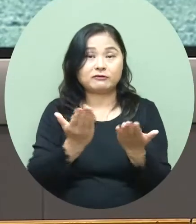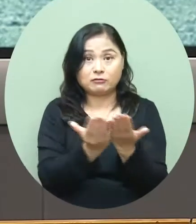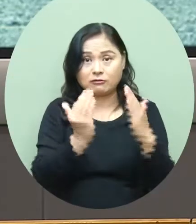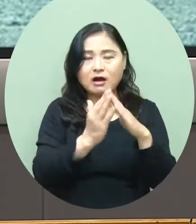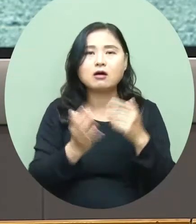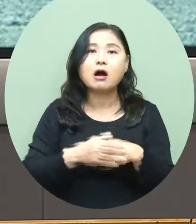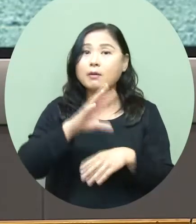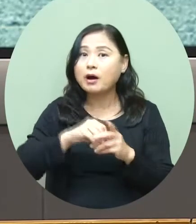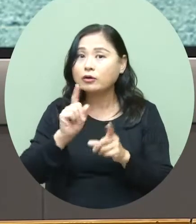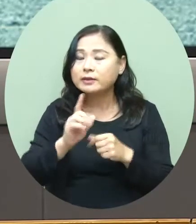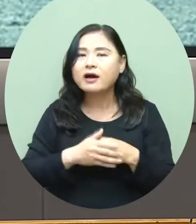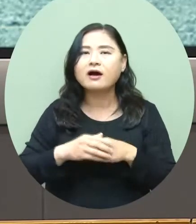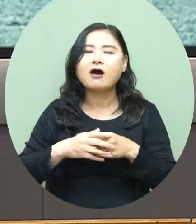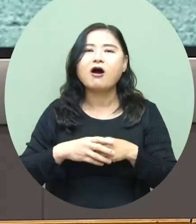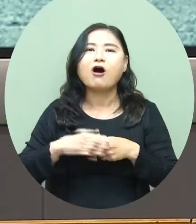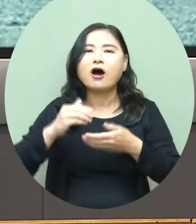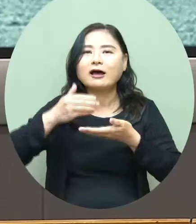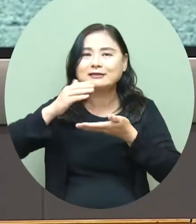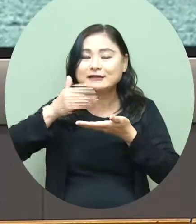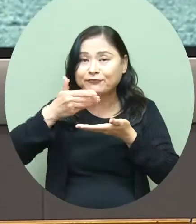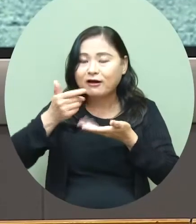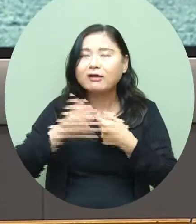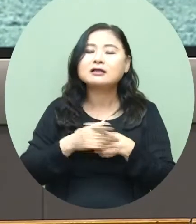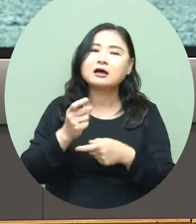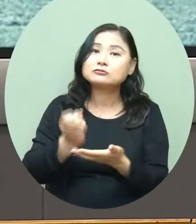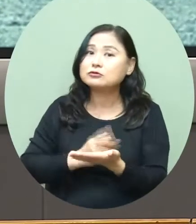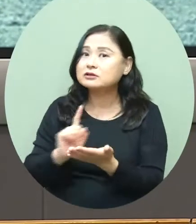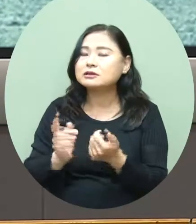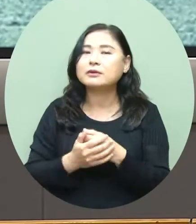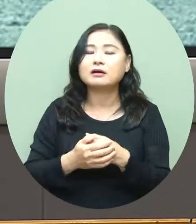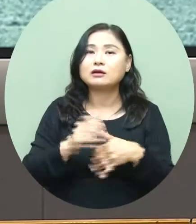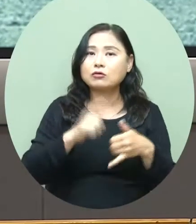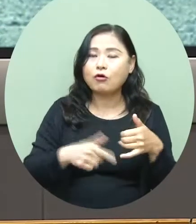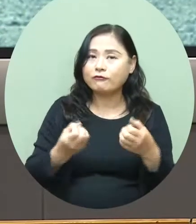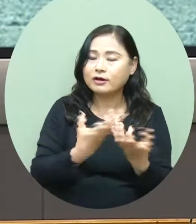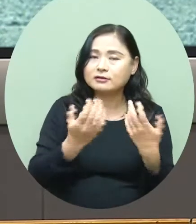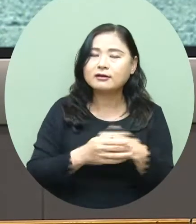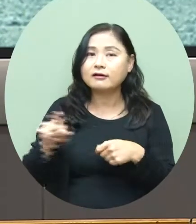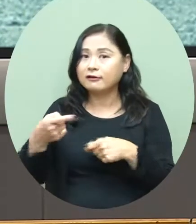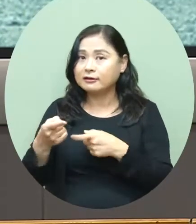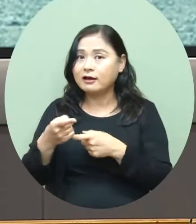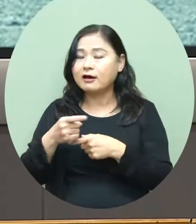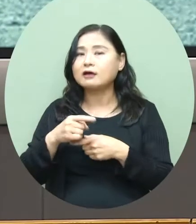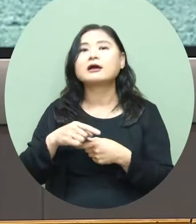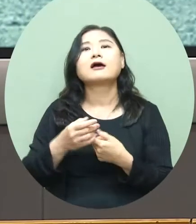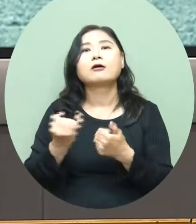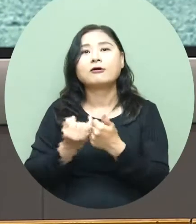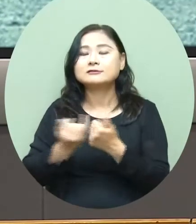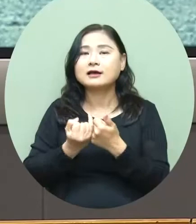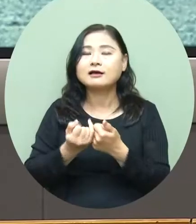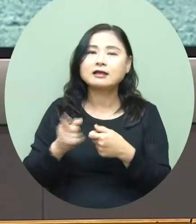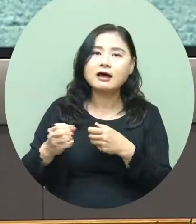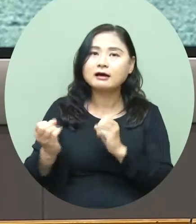for schools. For example, when students take meals, what sort of precautionary measures are necessary,